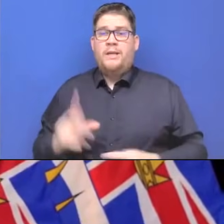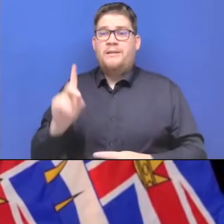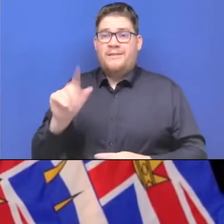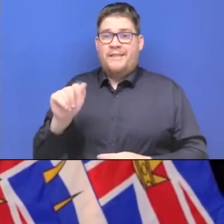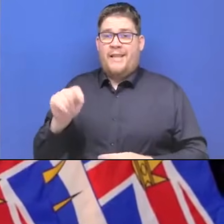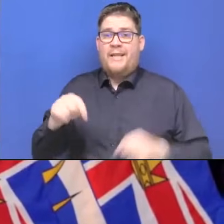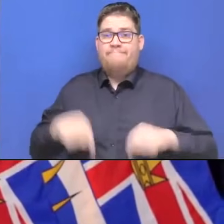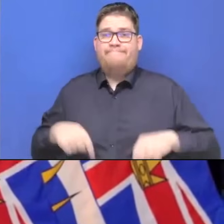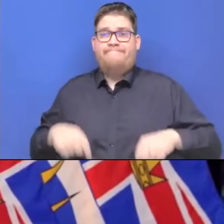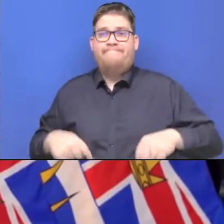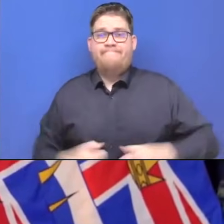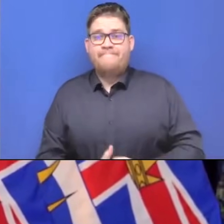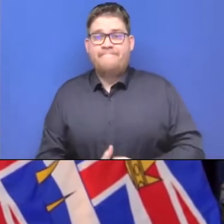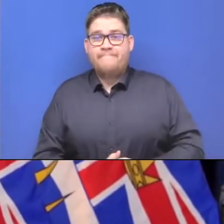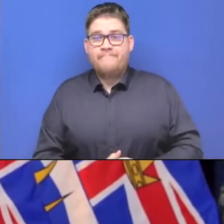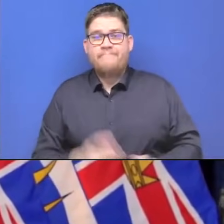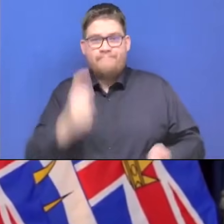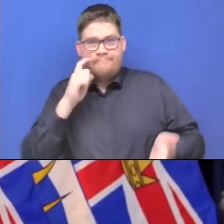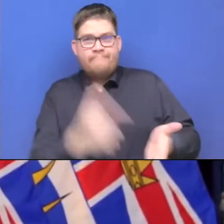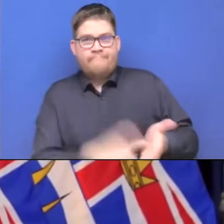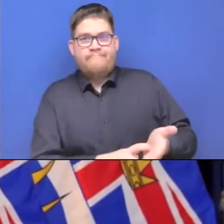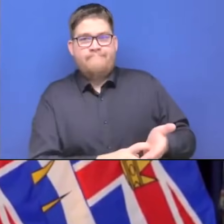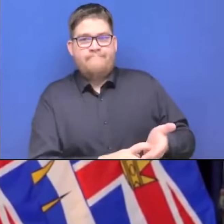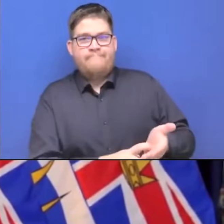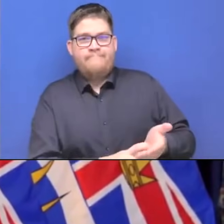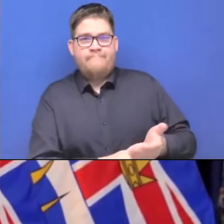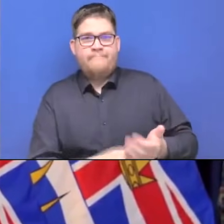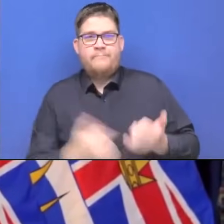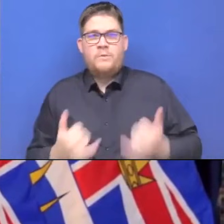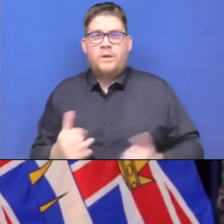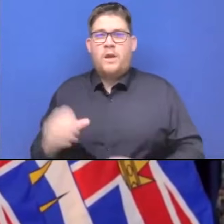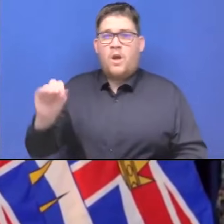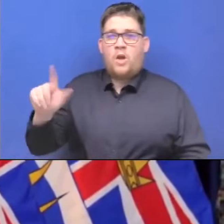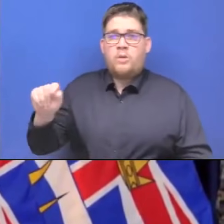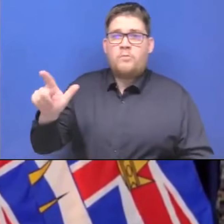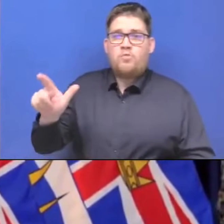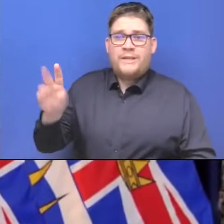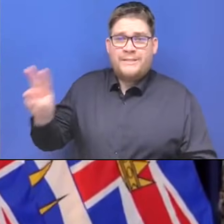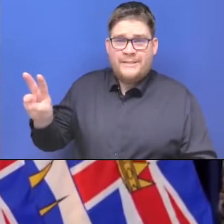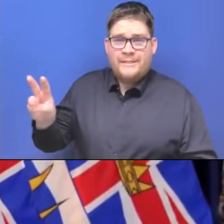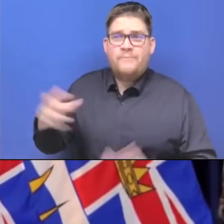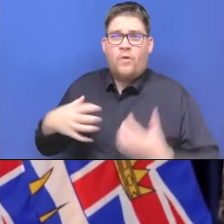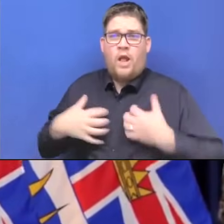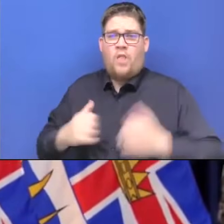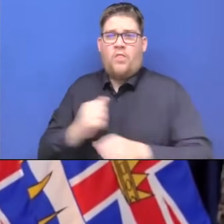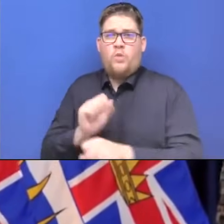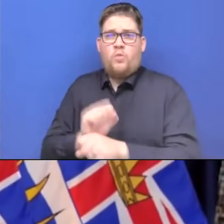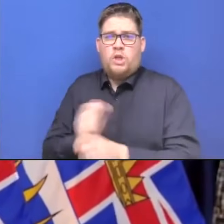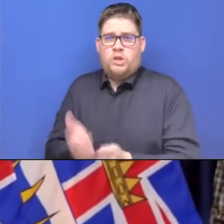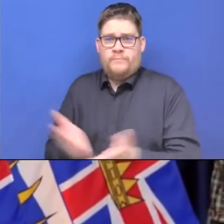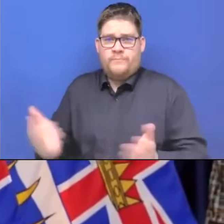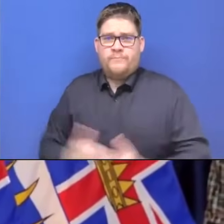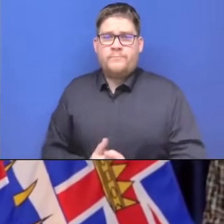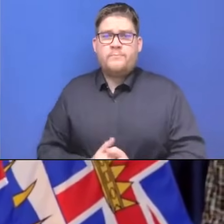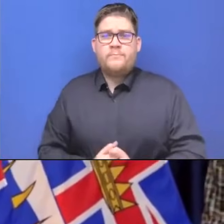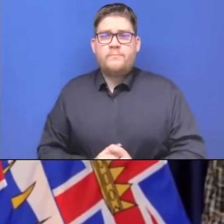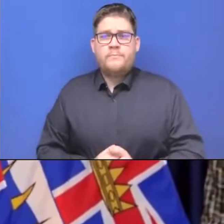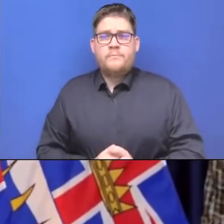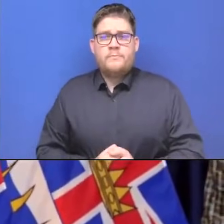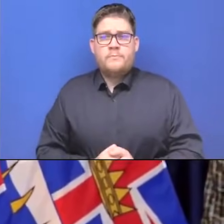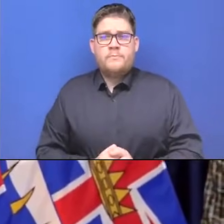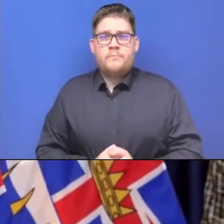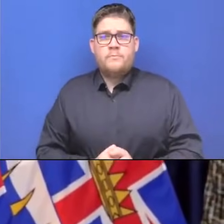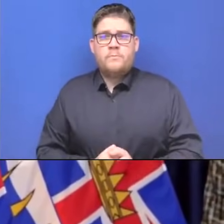and a solemn day on that subject. Firstly, I just want to bring you up to date on the